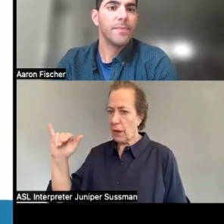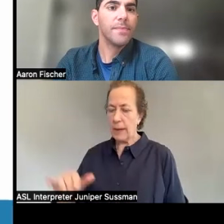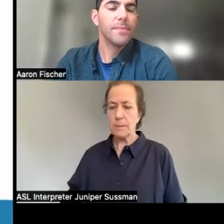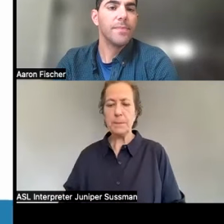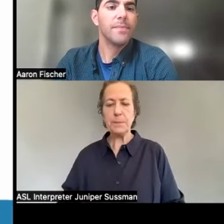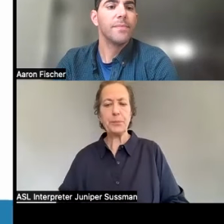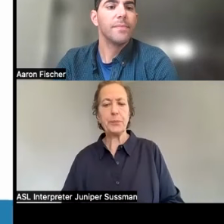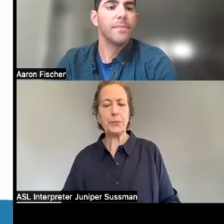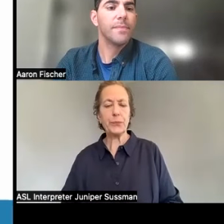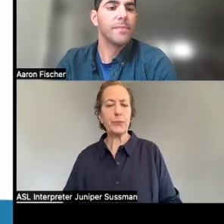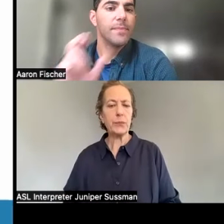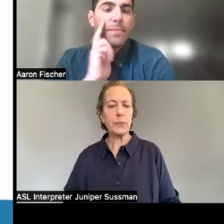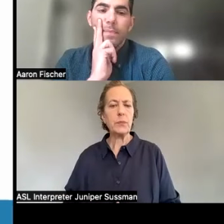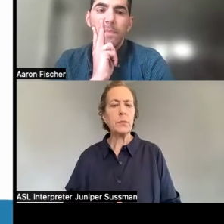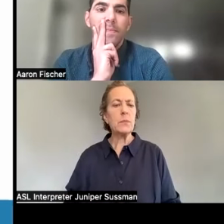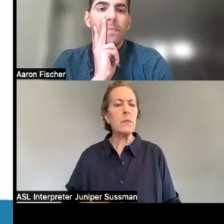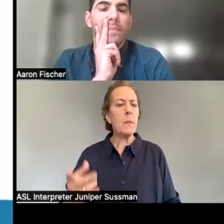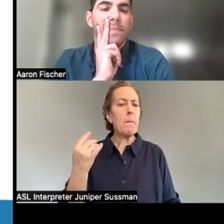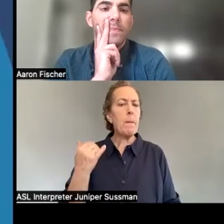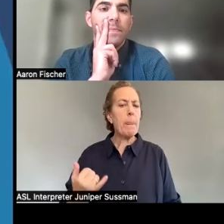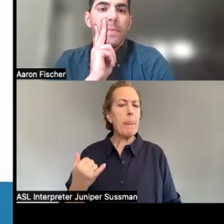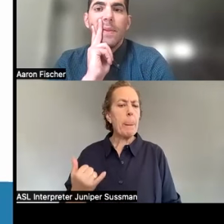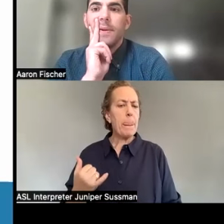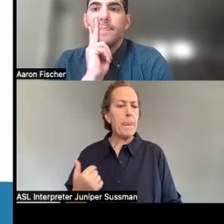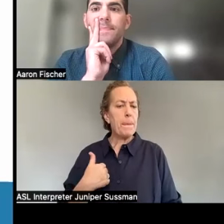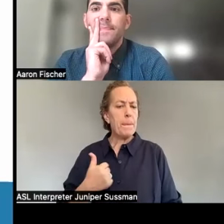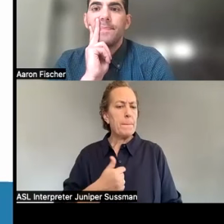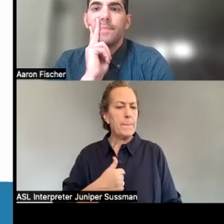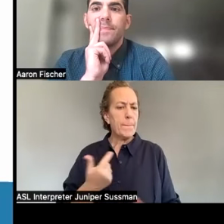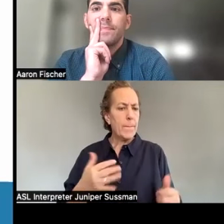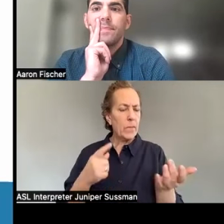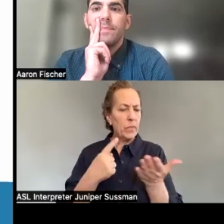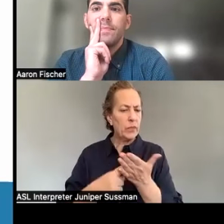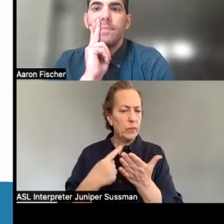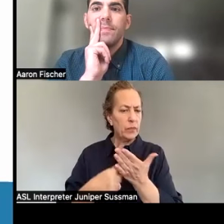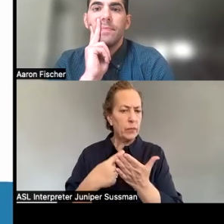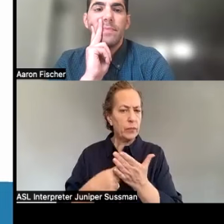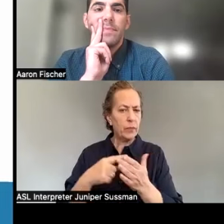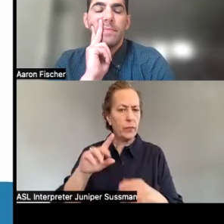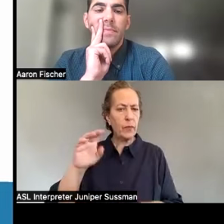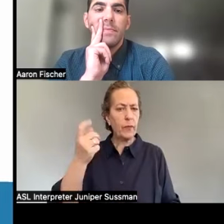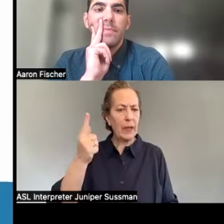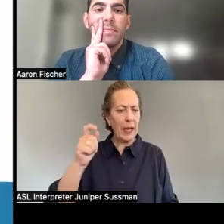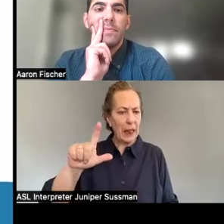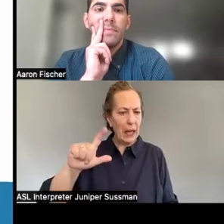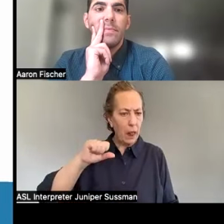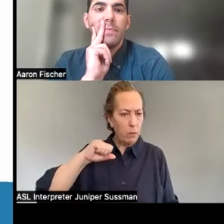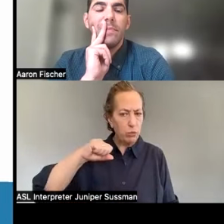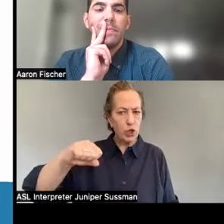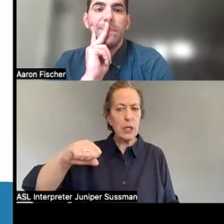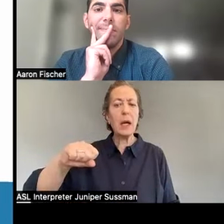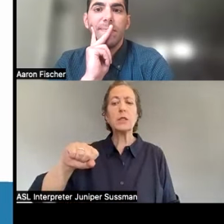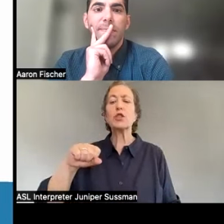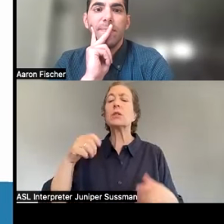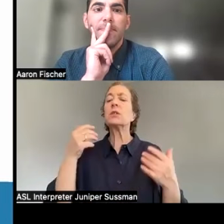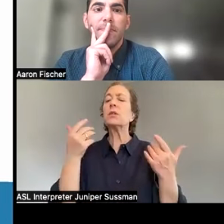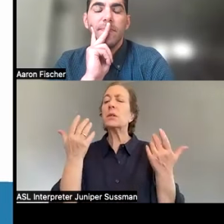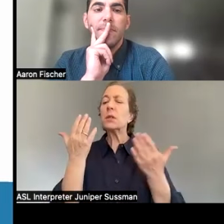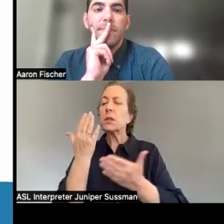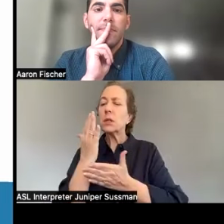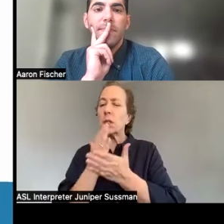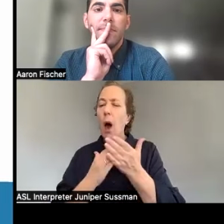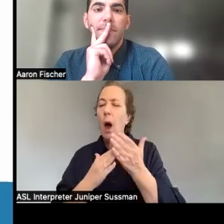So now that we have covered the legal protections and we've gone through a couple of the common barriers, I'm going to